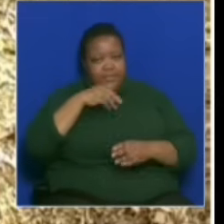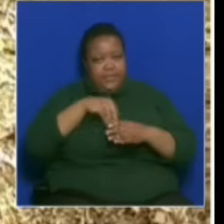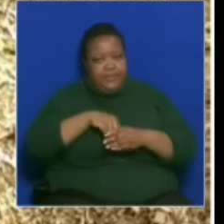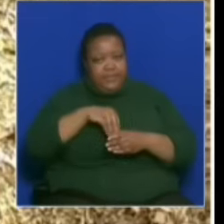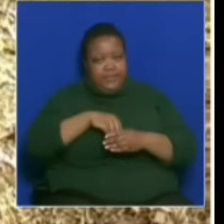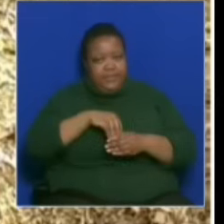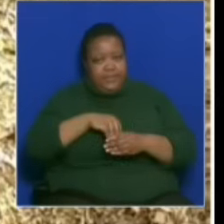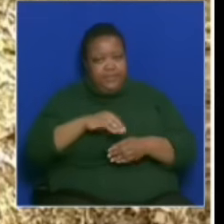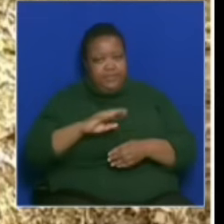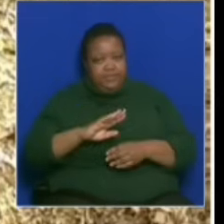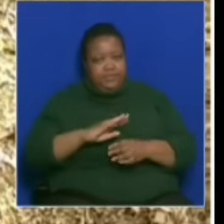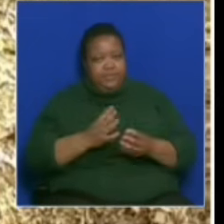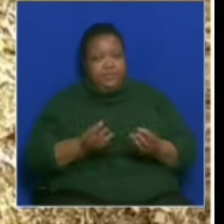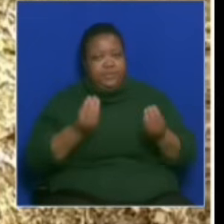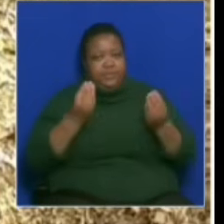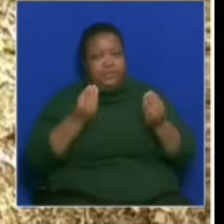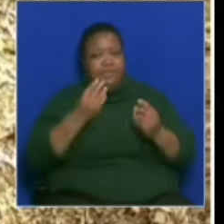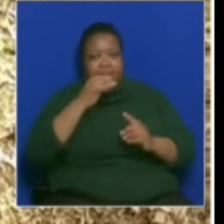found at the scene.